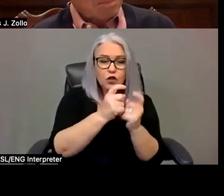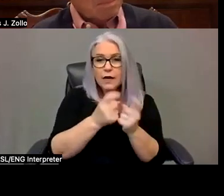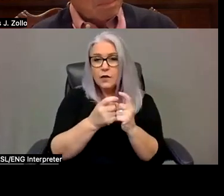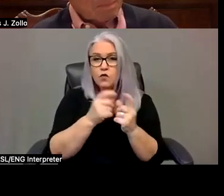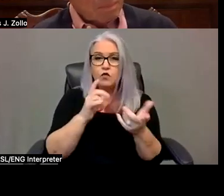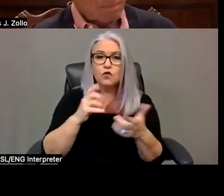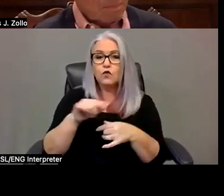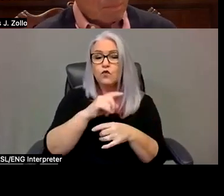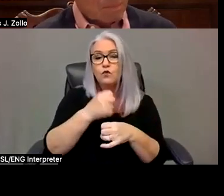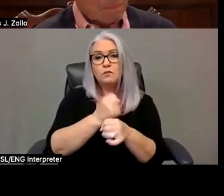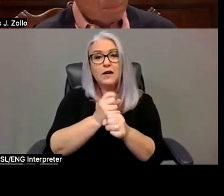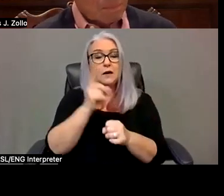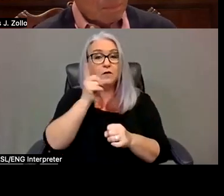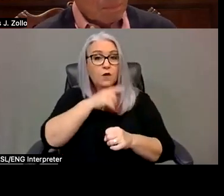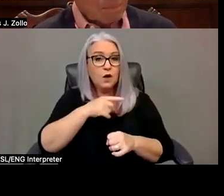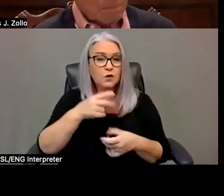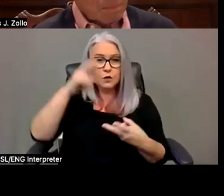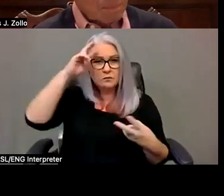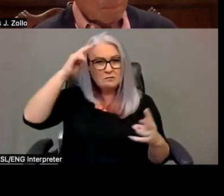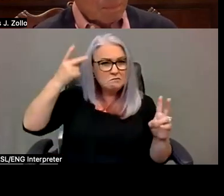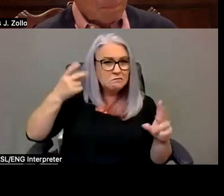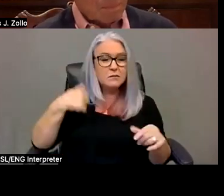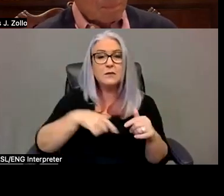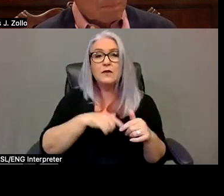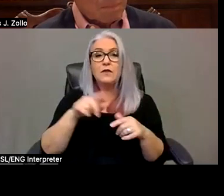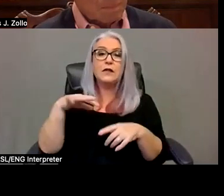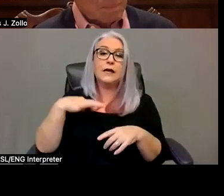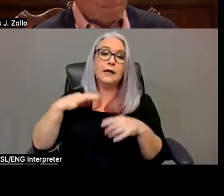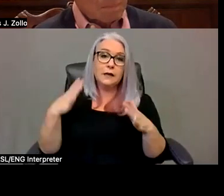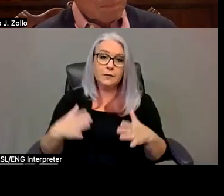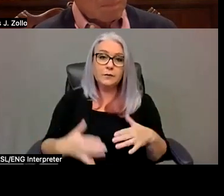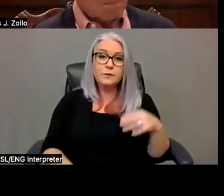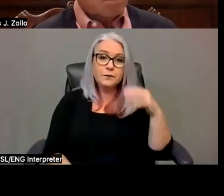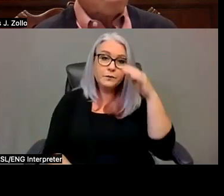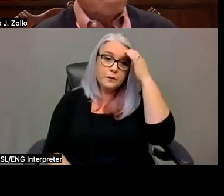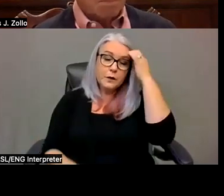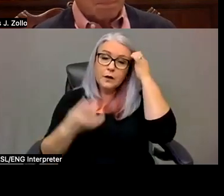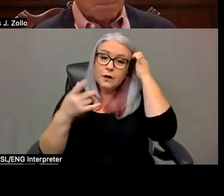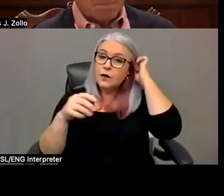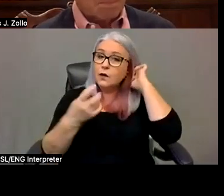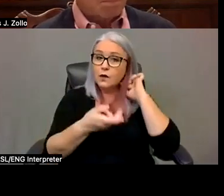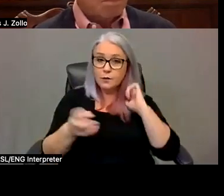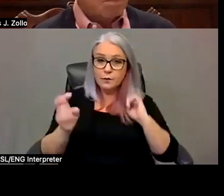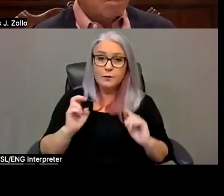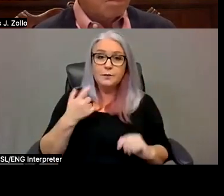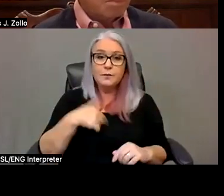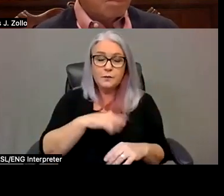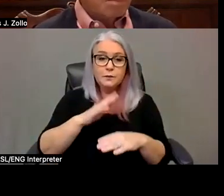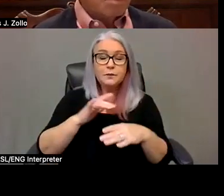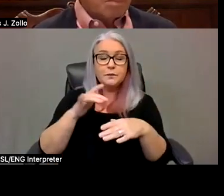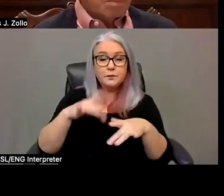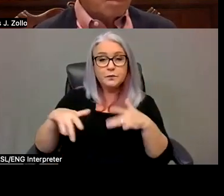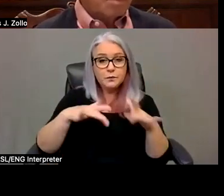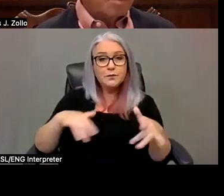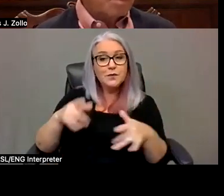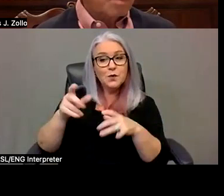way to create false or misleading impressions of any candidate. The forum will be recorded and available for later